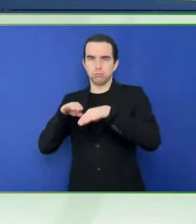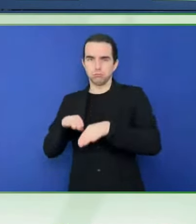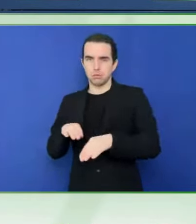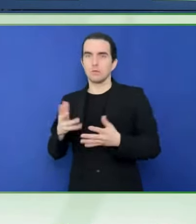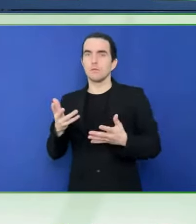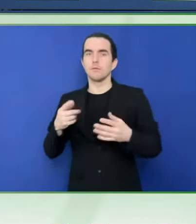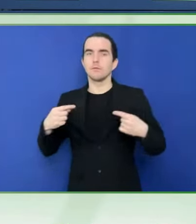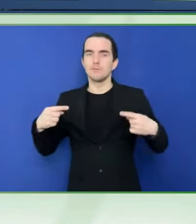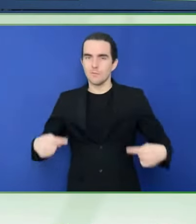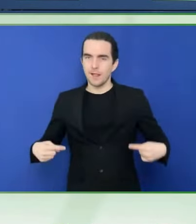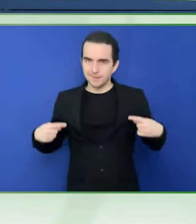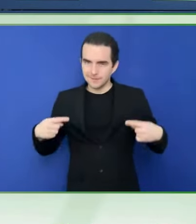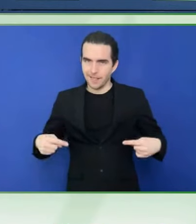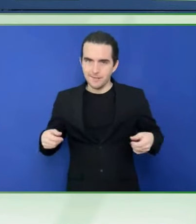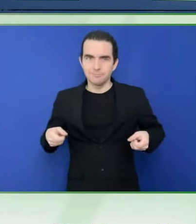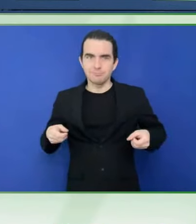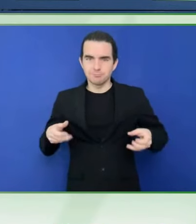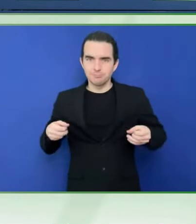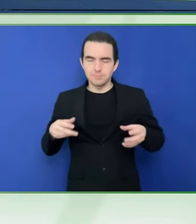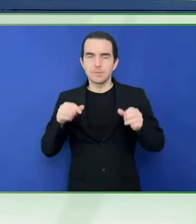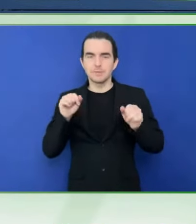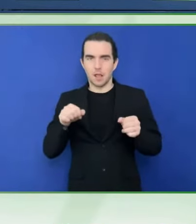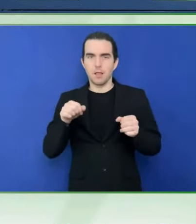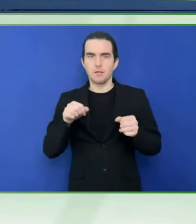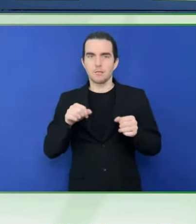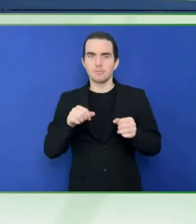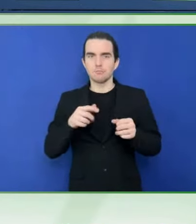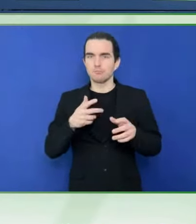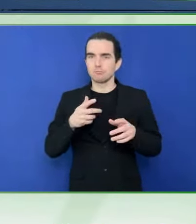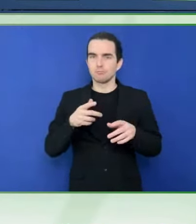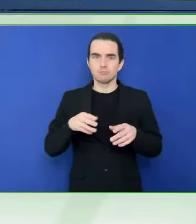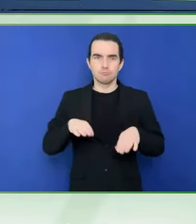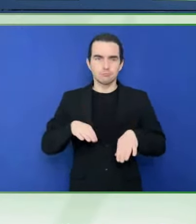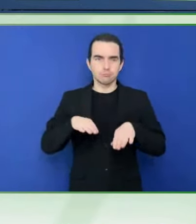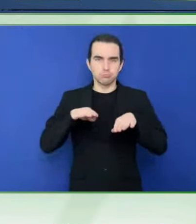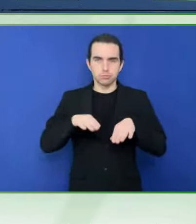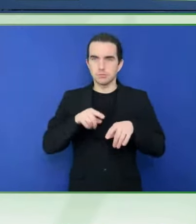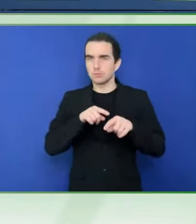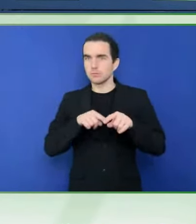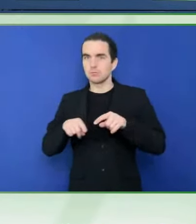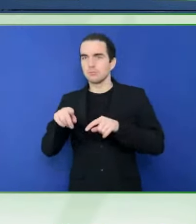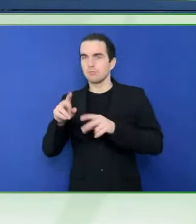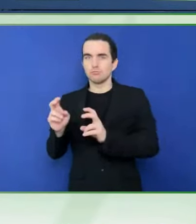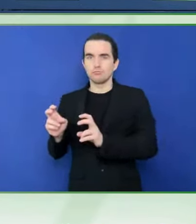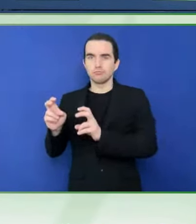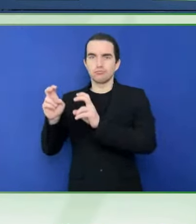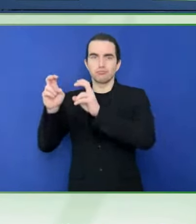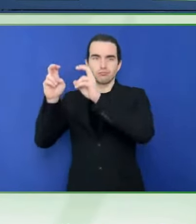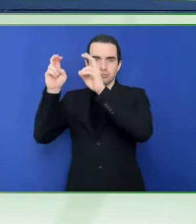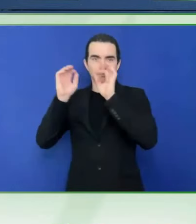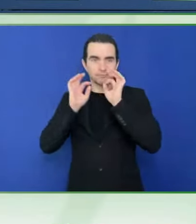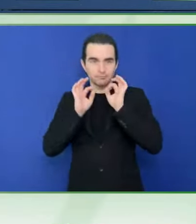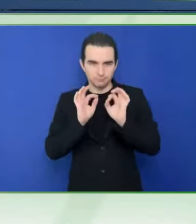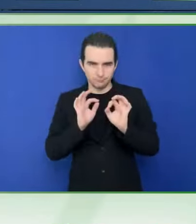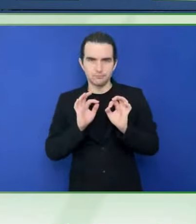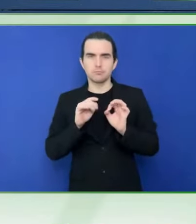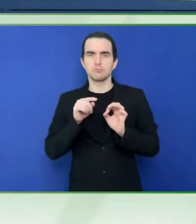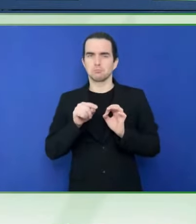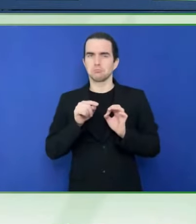have this constant problem with inclination. Stops are at a different